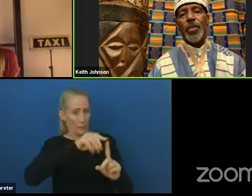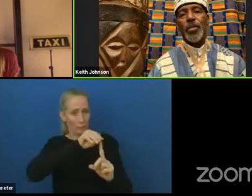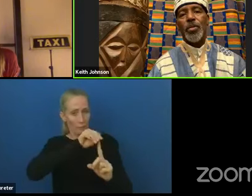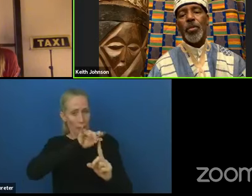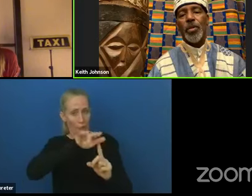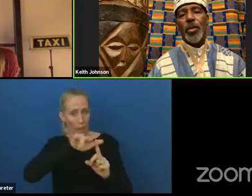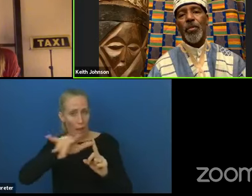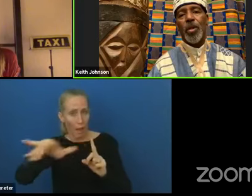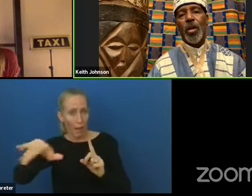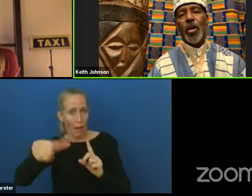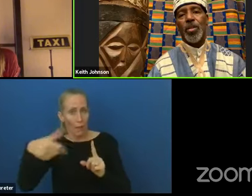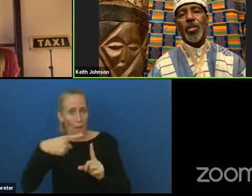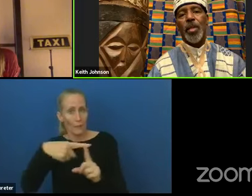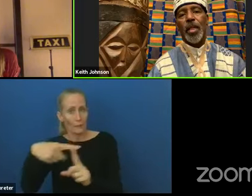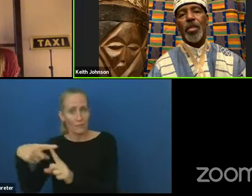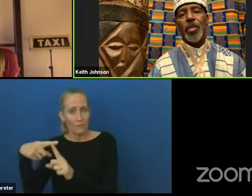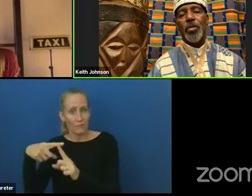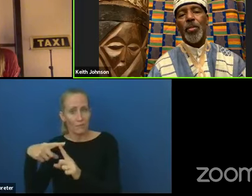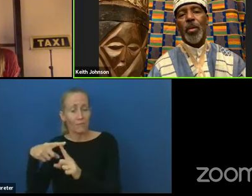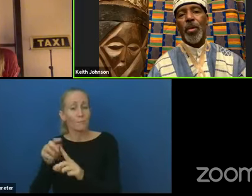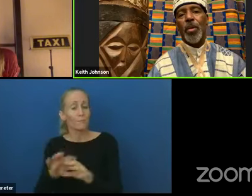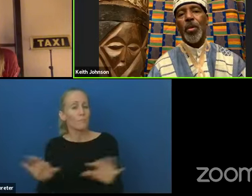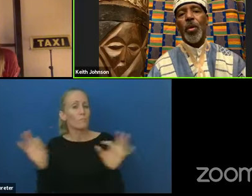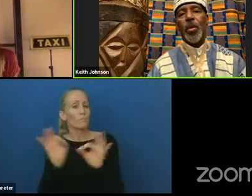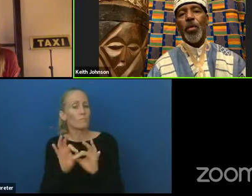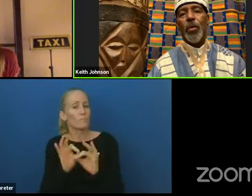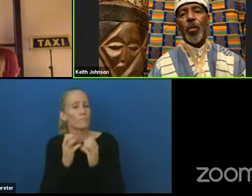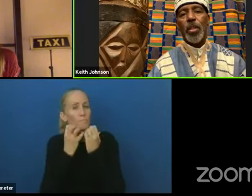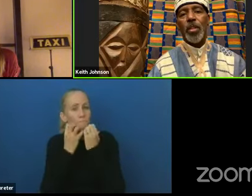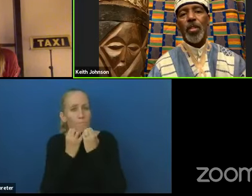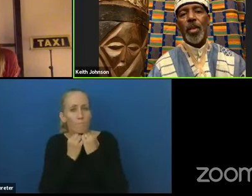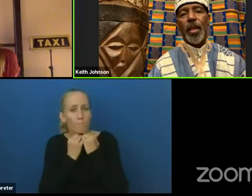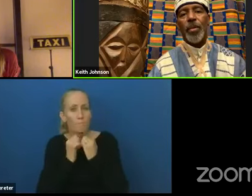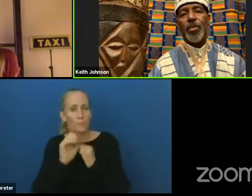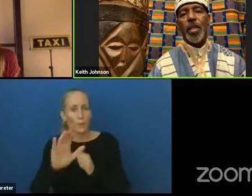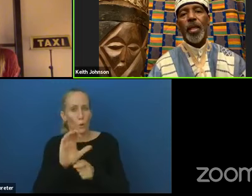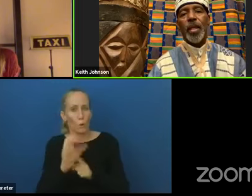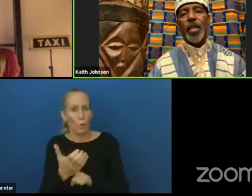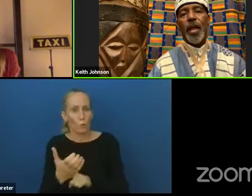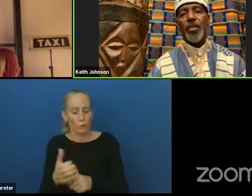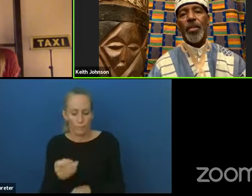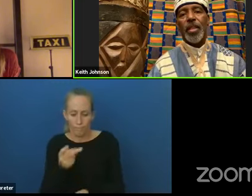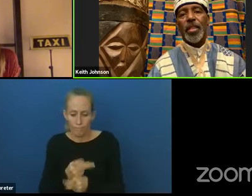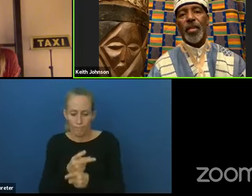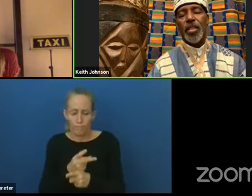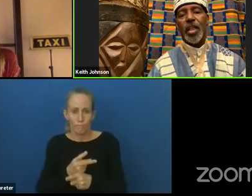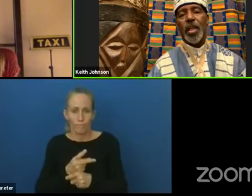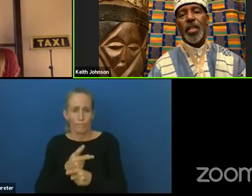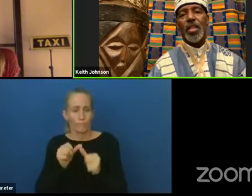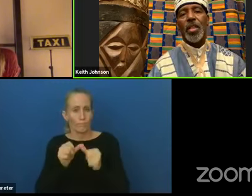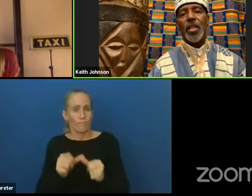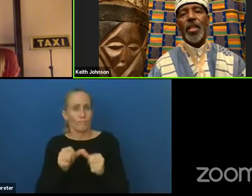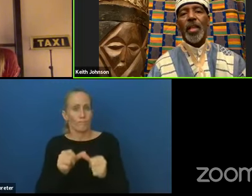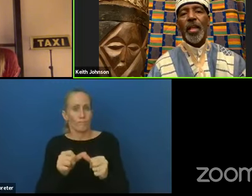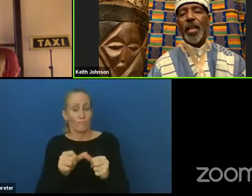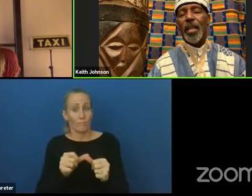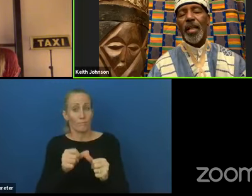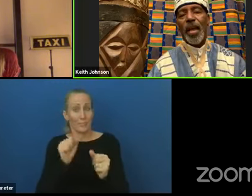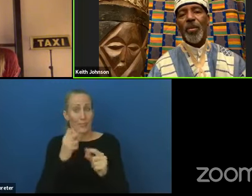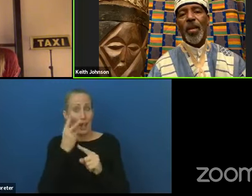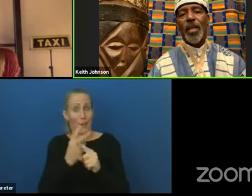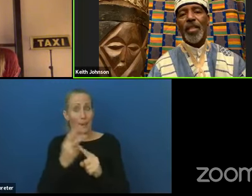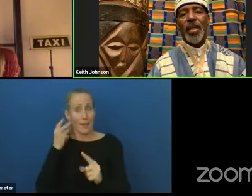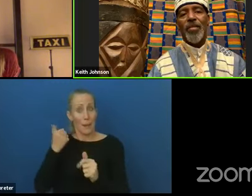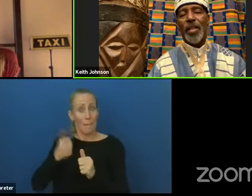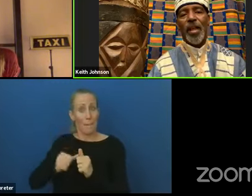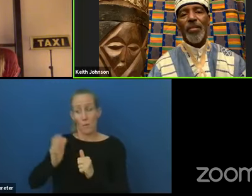important to preserve your culture because you remember from whence you came and how things have changed. And in a